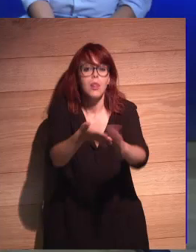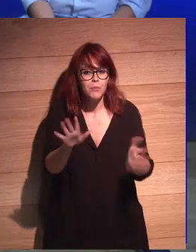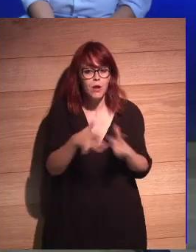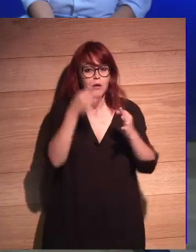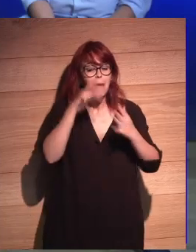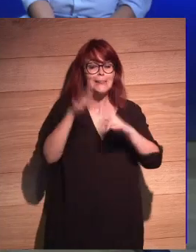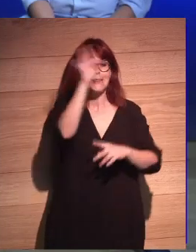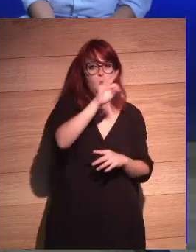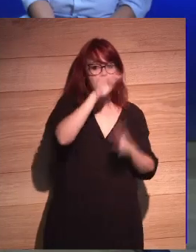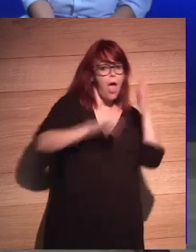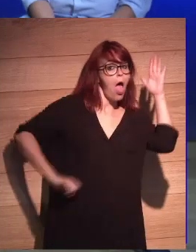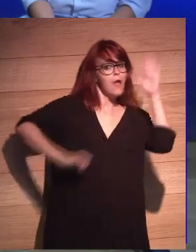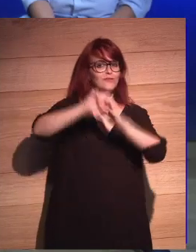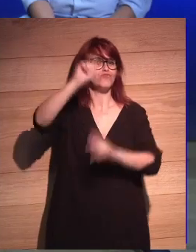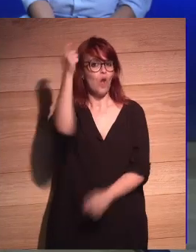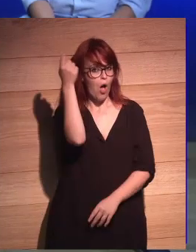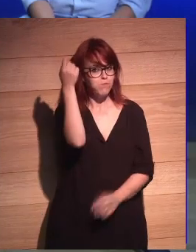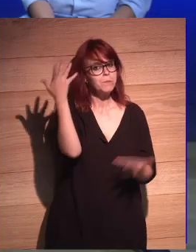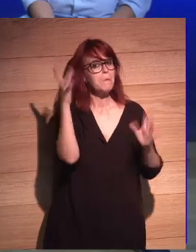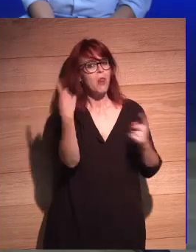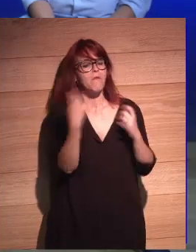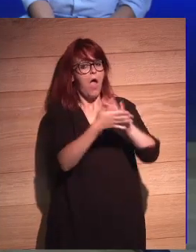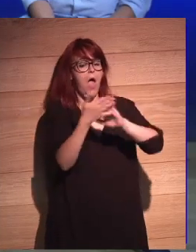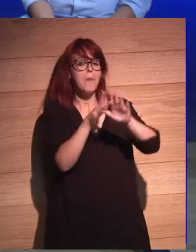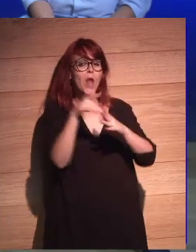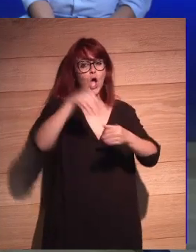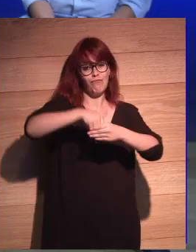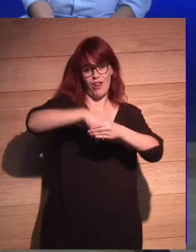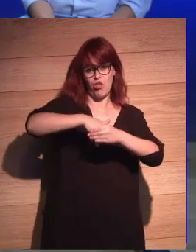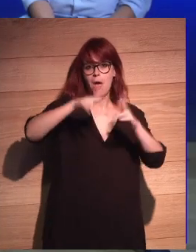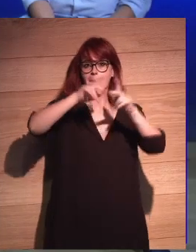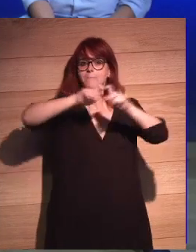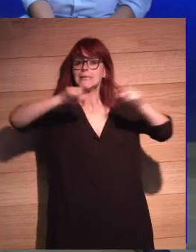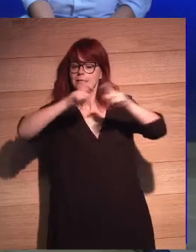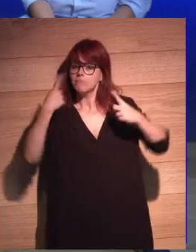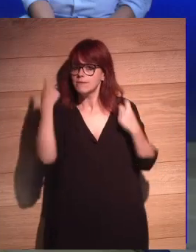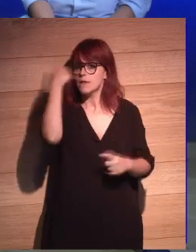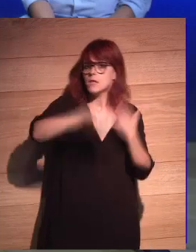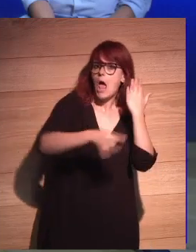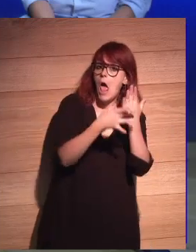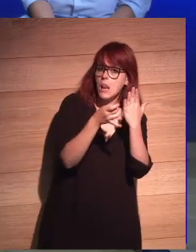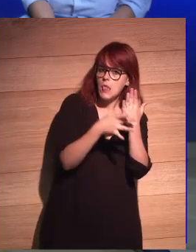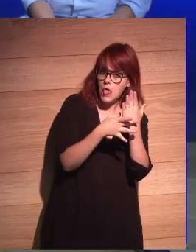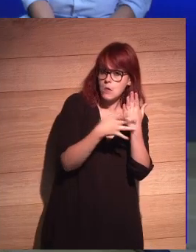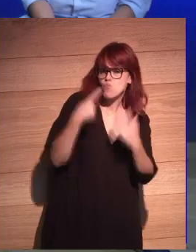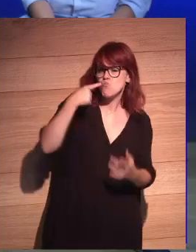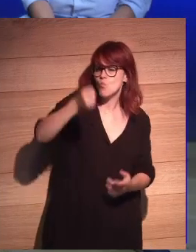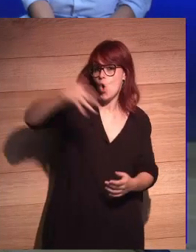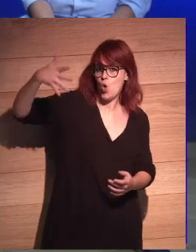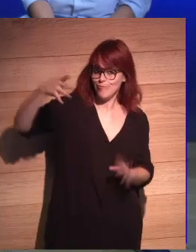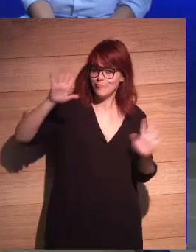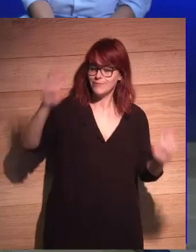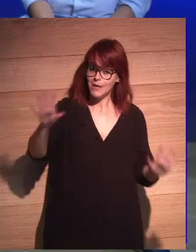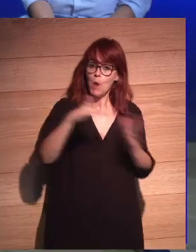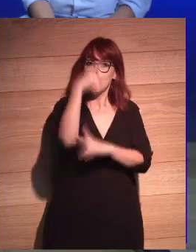the top always work, but you need to get to the top. And the content companies know that creating a quality content